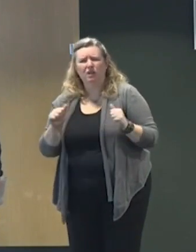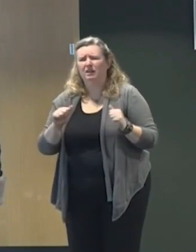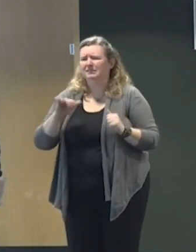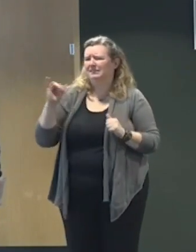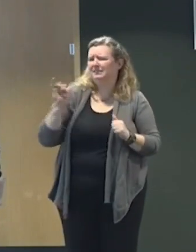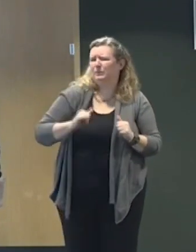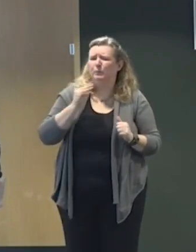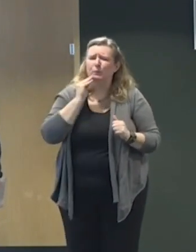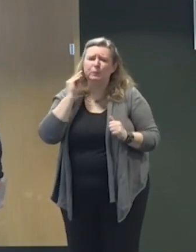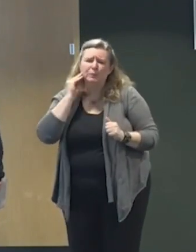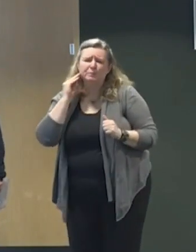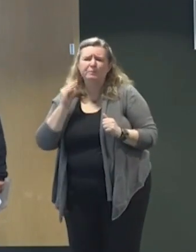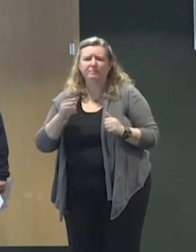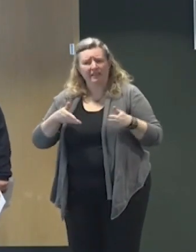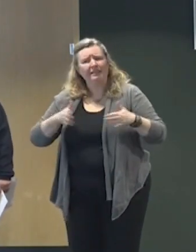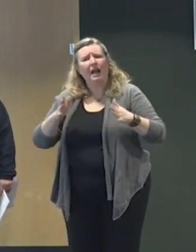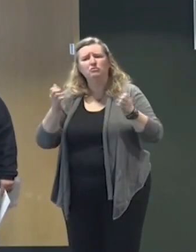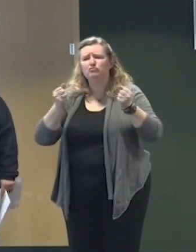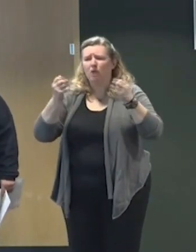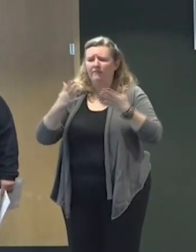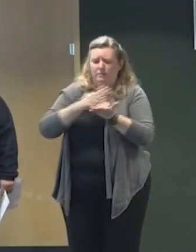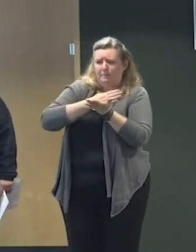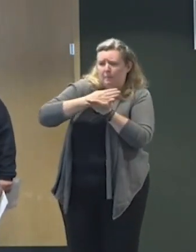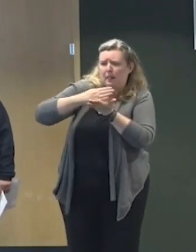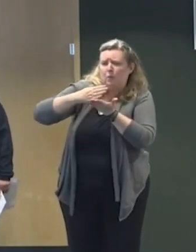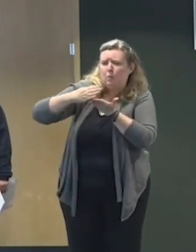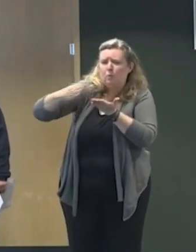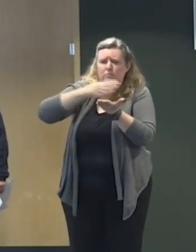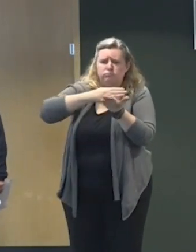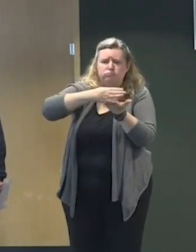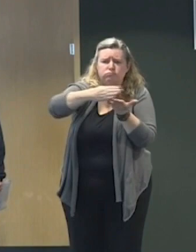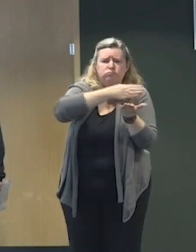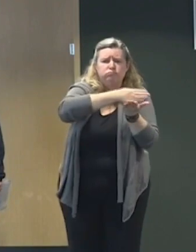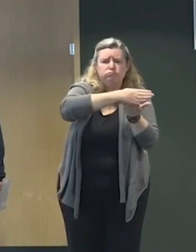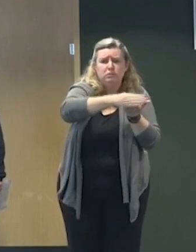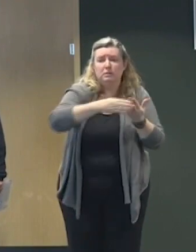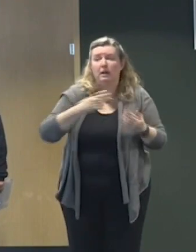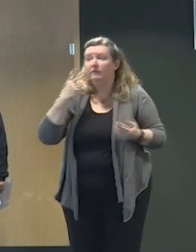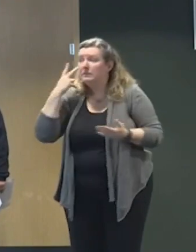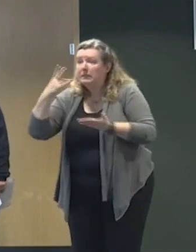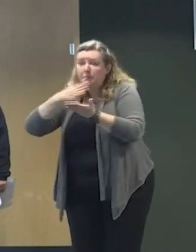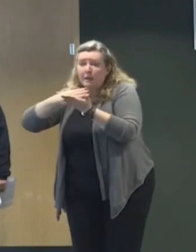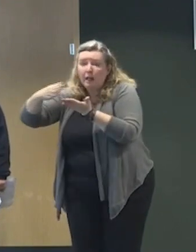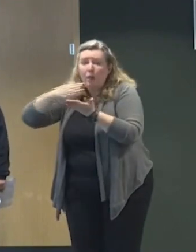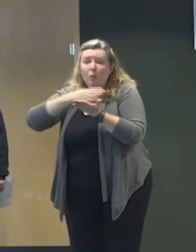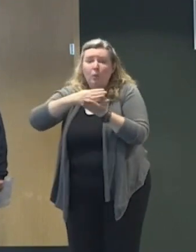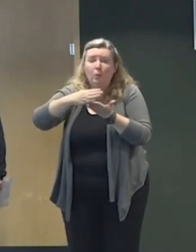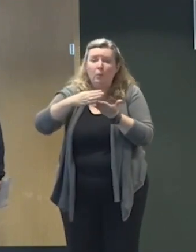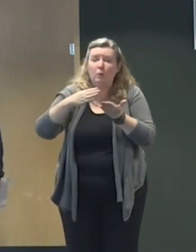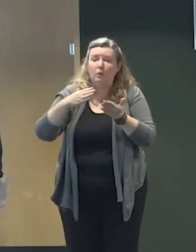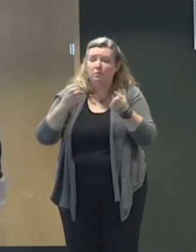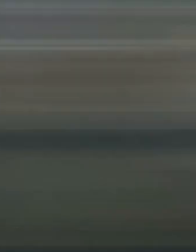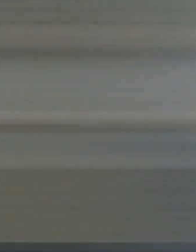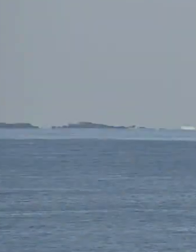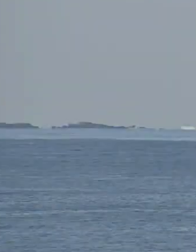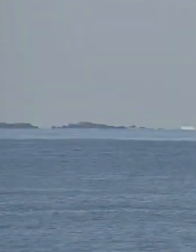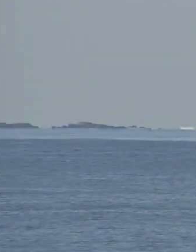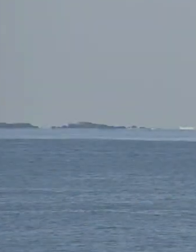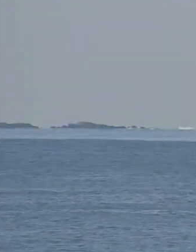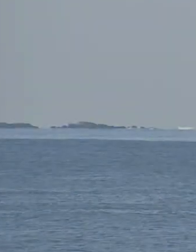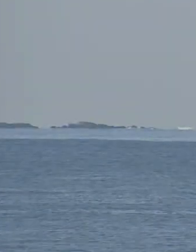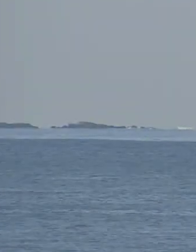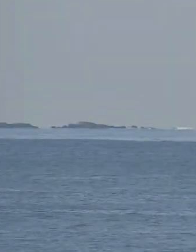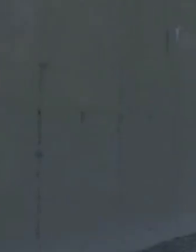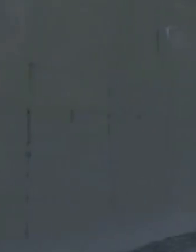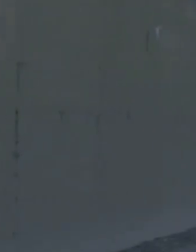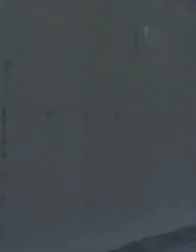the road crews to do their jobs. And if you see a road crew getting into position or working, please let them have the right of way. Eastern